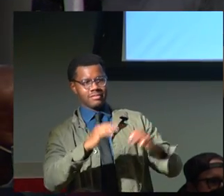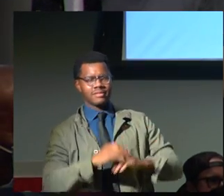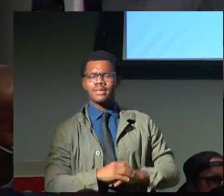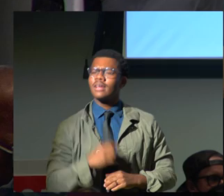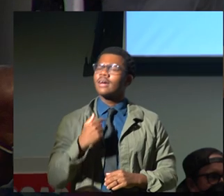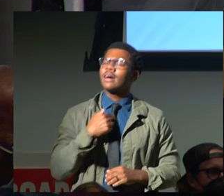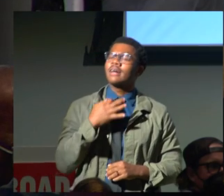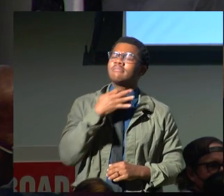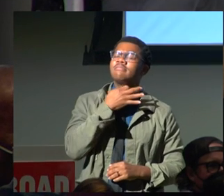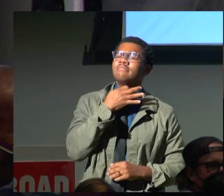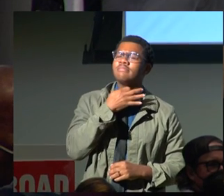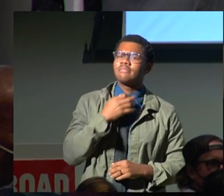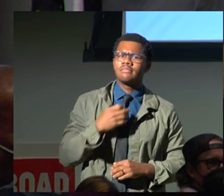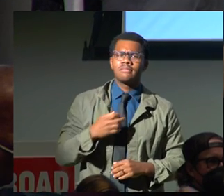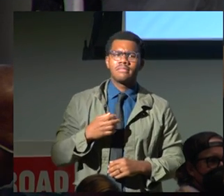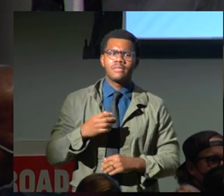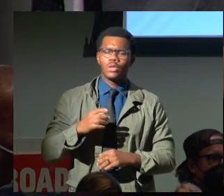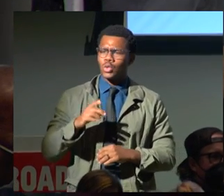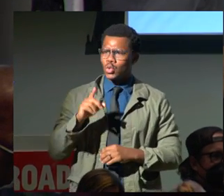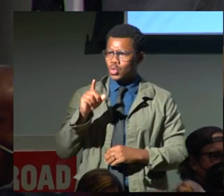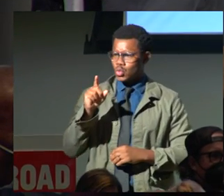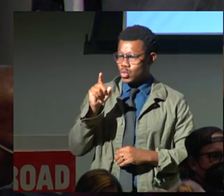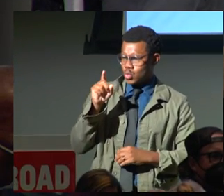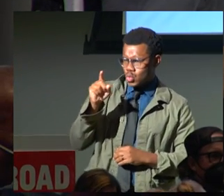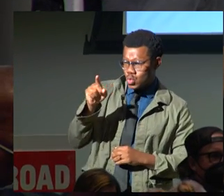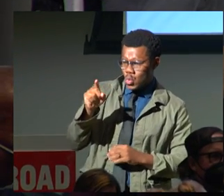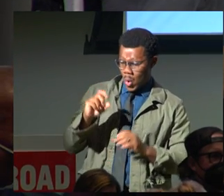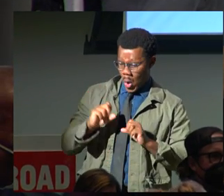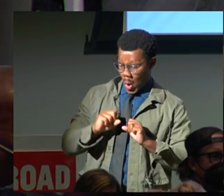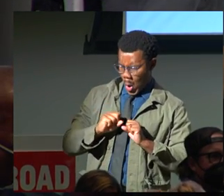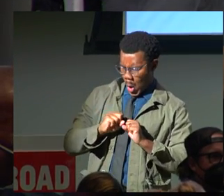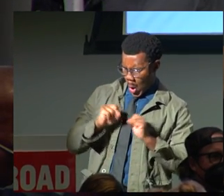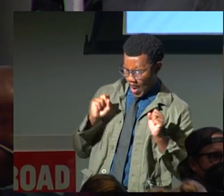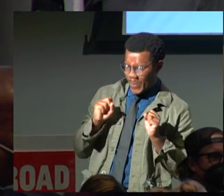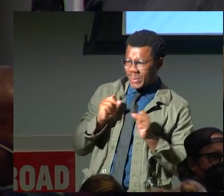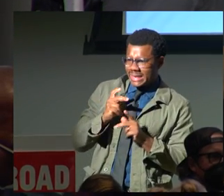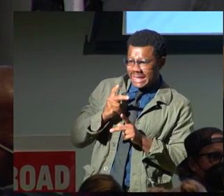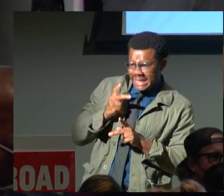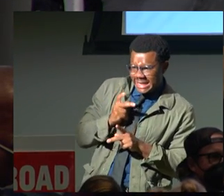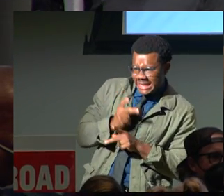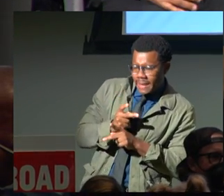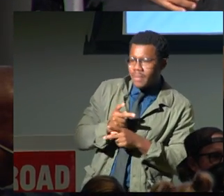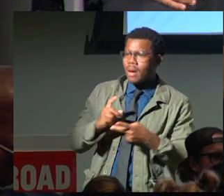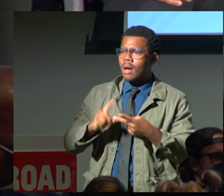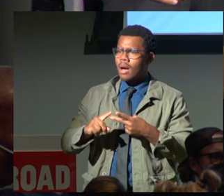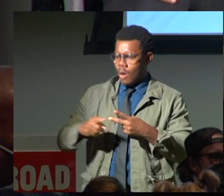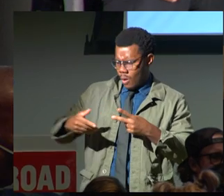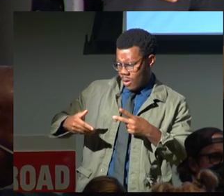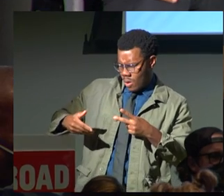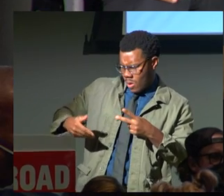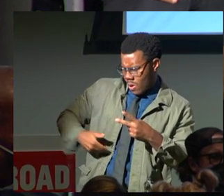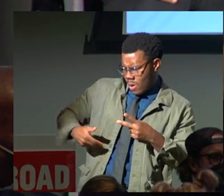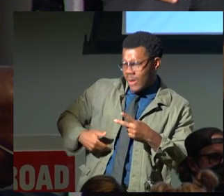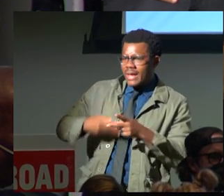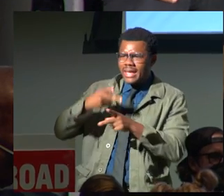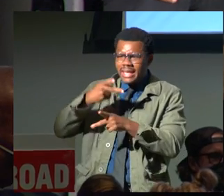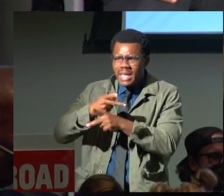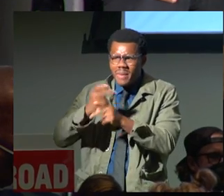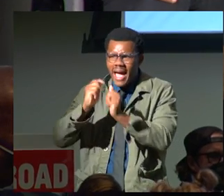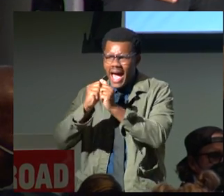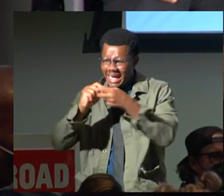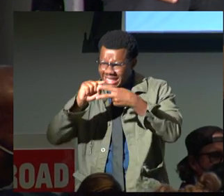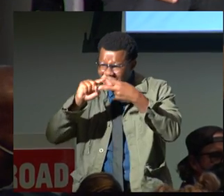I wanted to know how you keep your vulnerability and your intuition intact. Like, it's something so important to you. How do you keep it